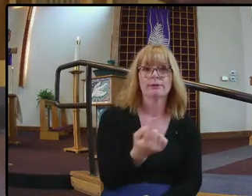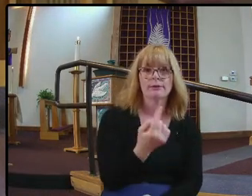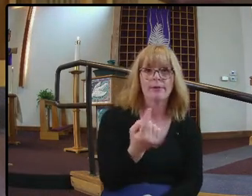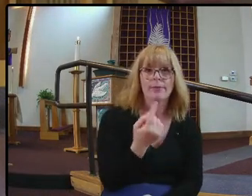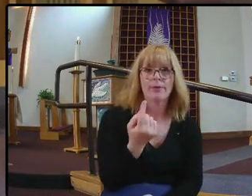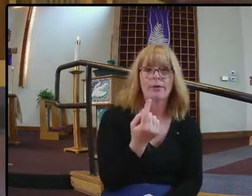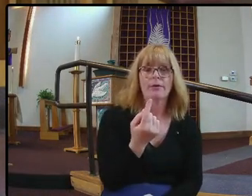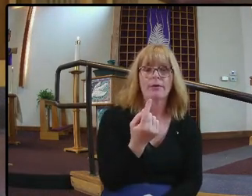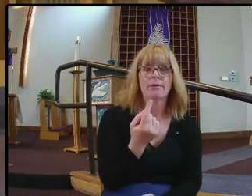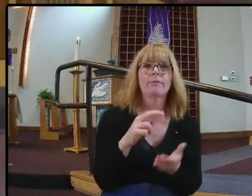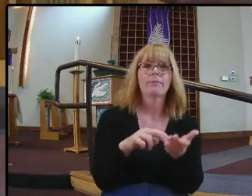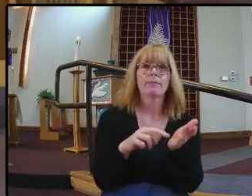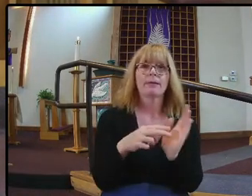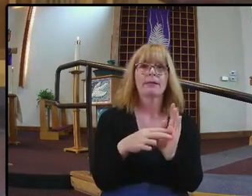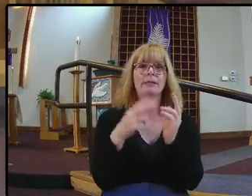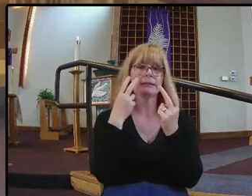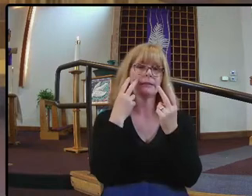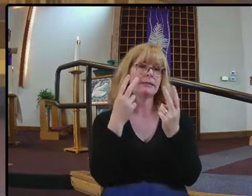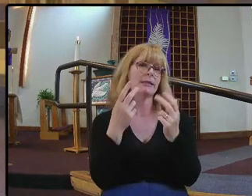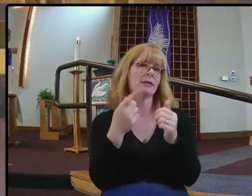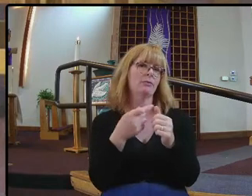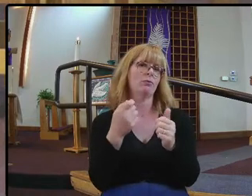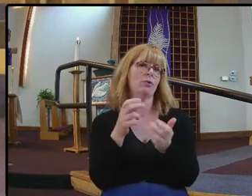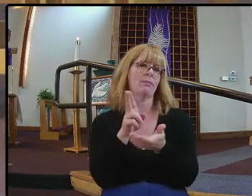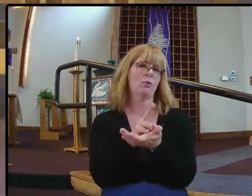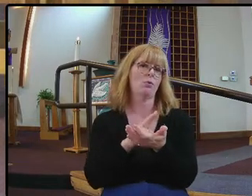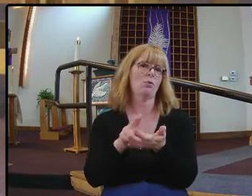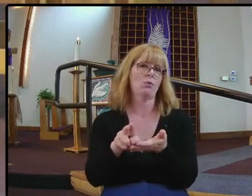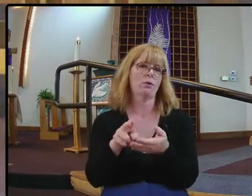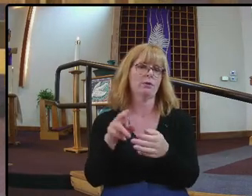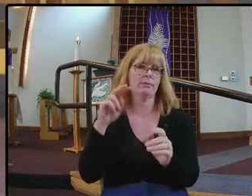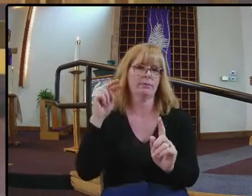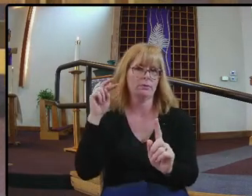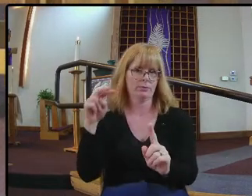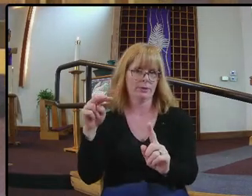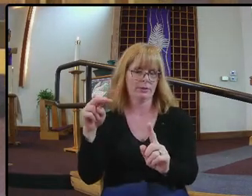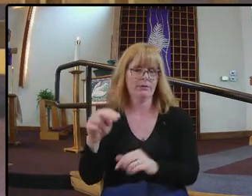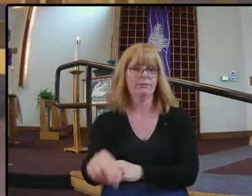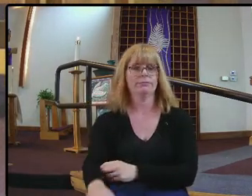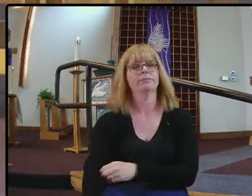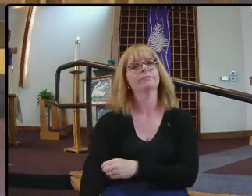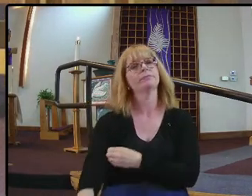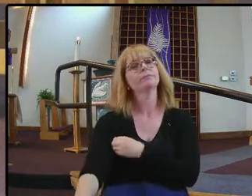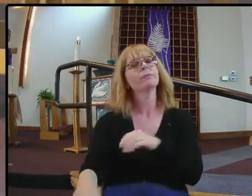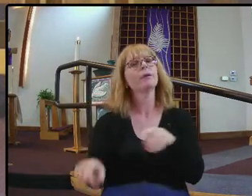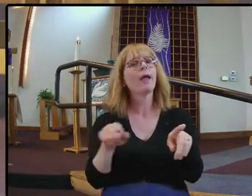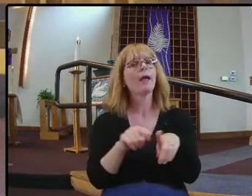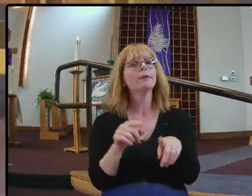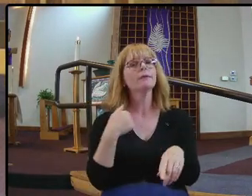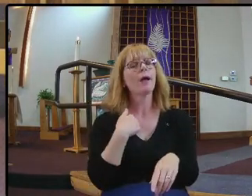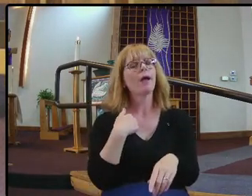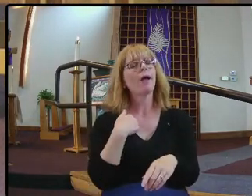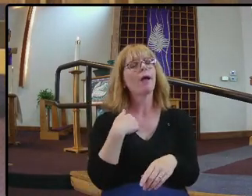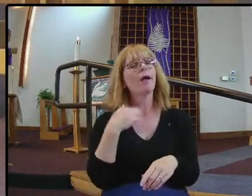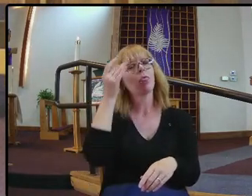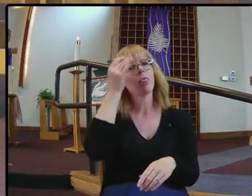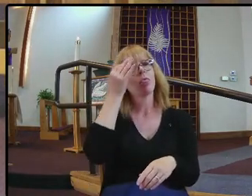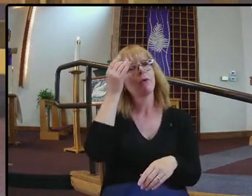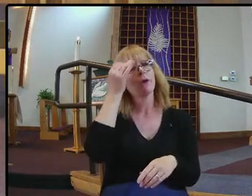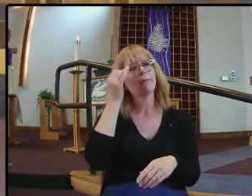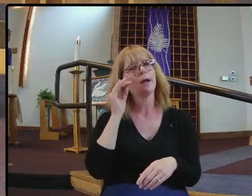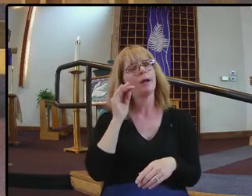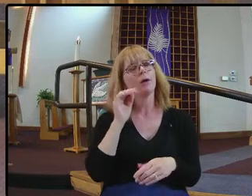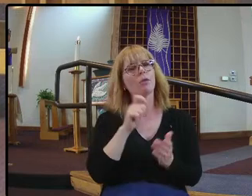to see it from a divine perspective. And as I thought about her writing this week, I thought about